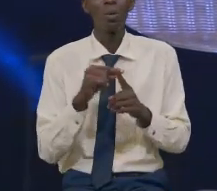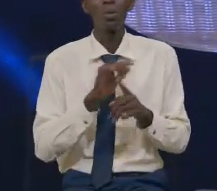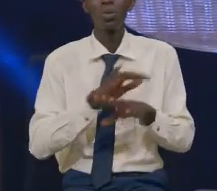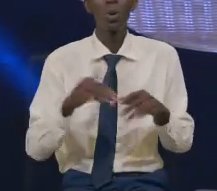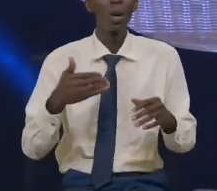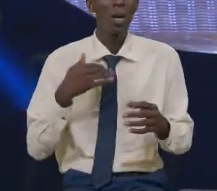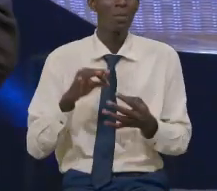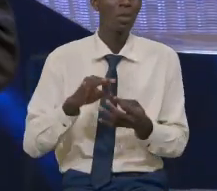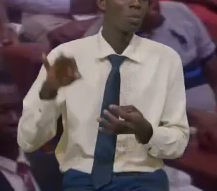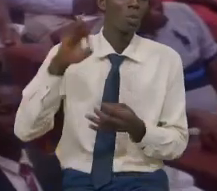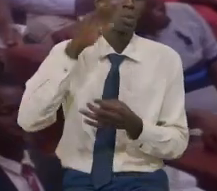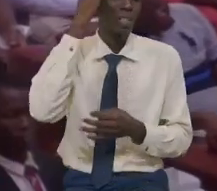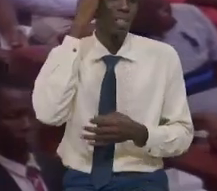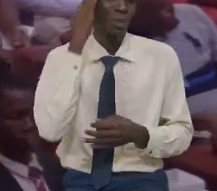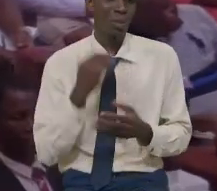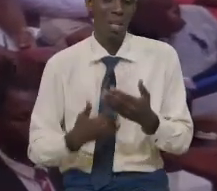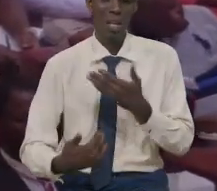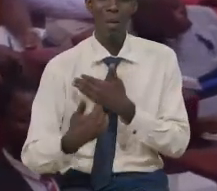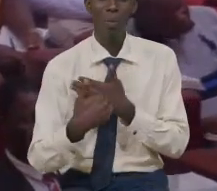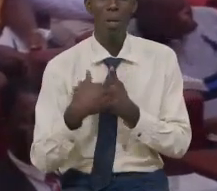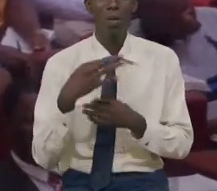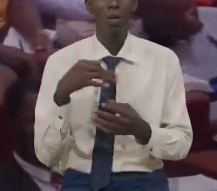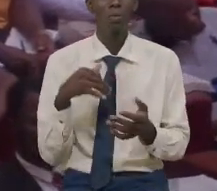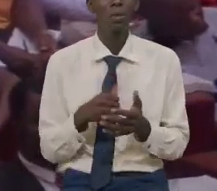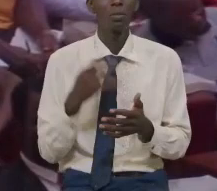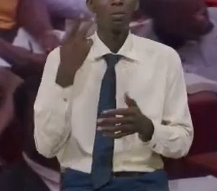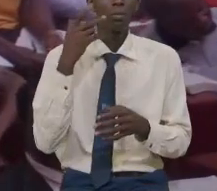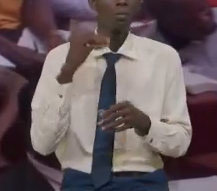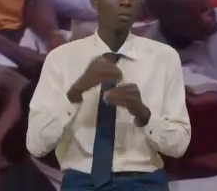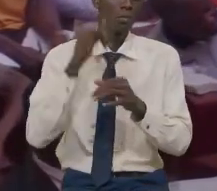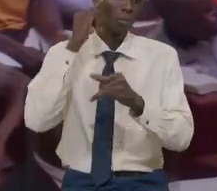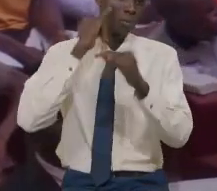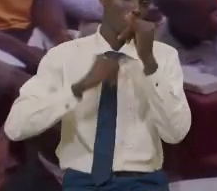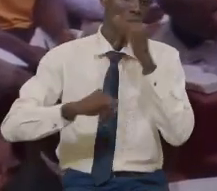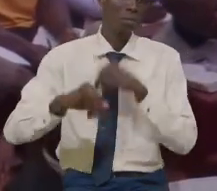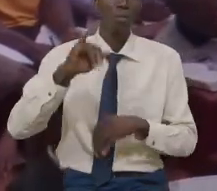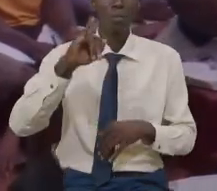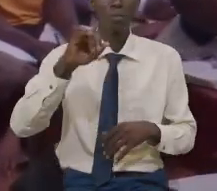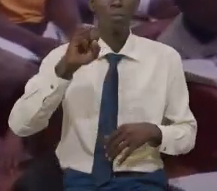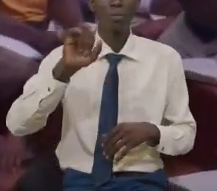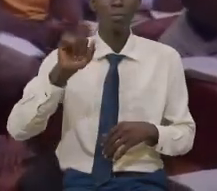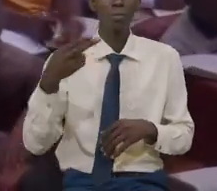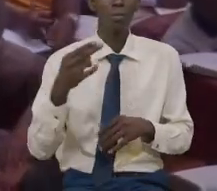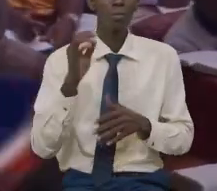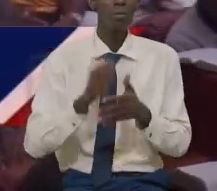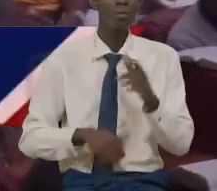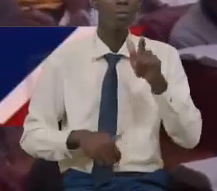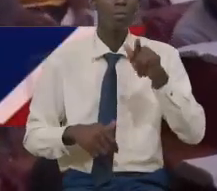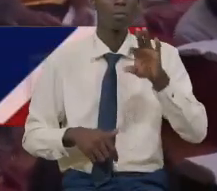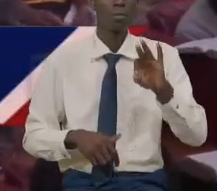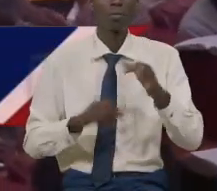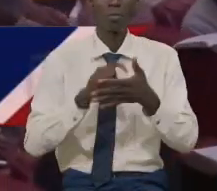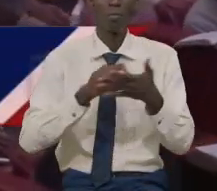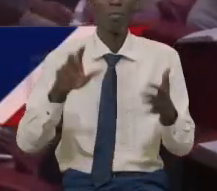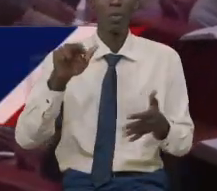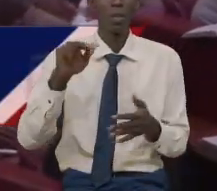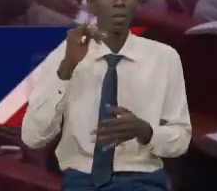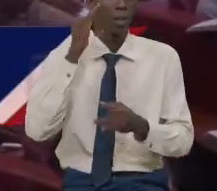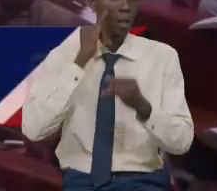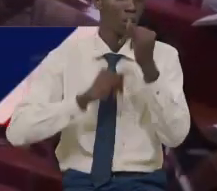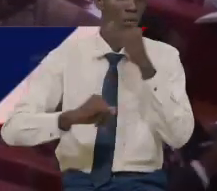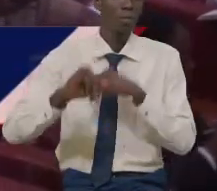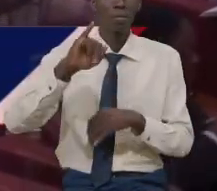experience behind it. Look at Isaiah chapter 29, reading from verse 13.